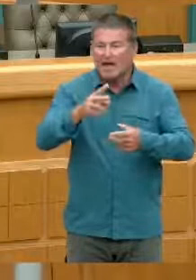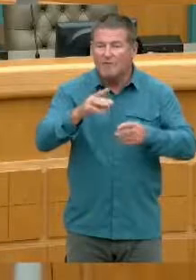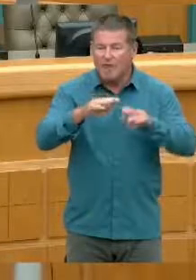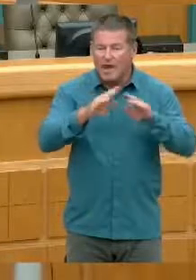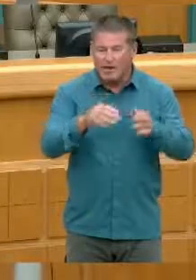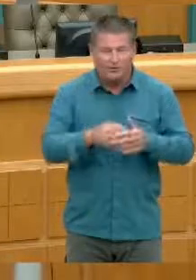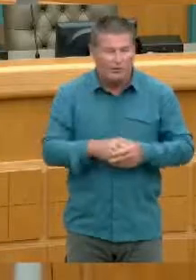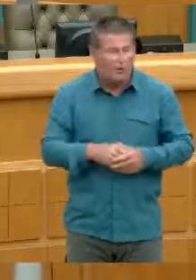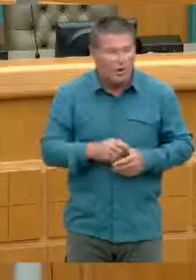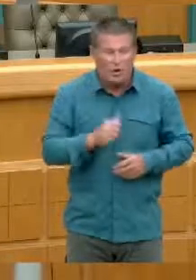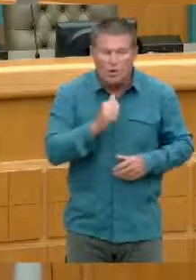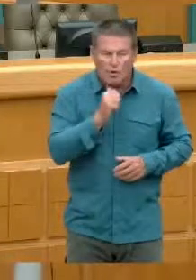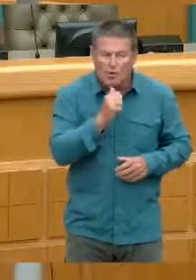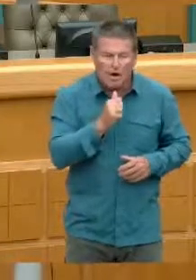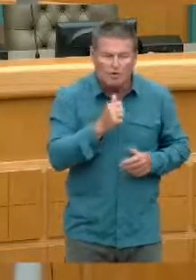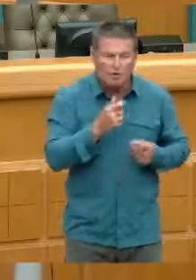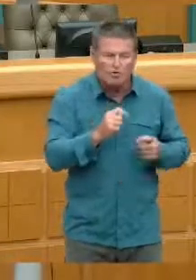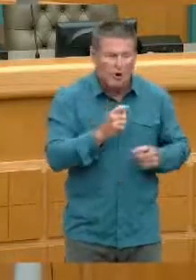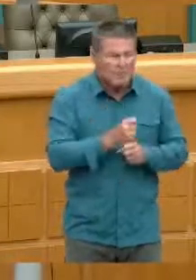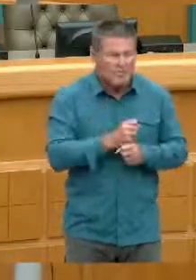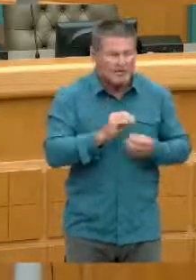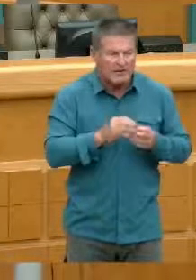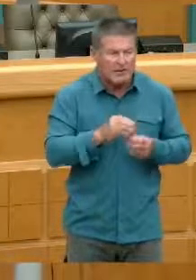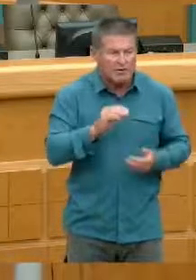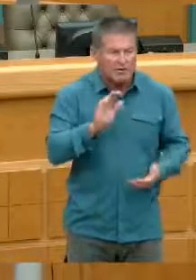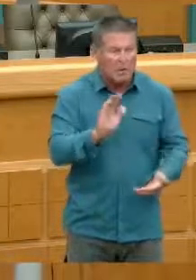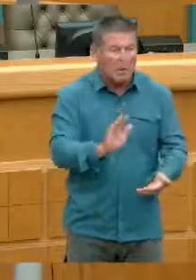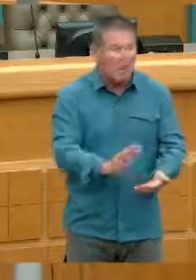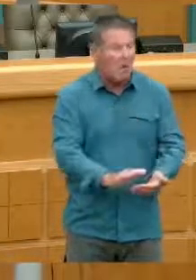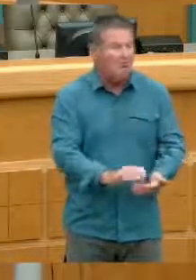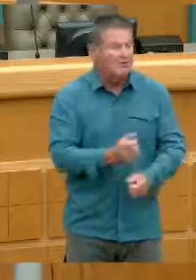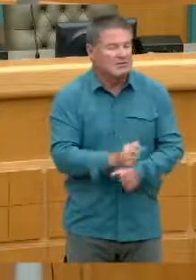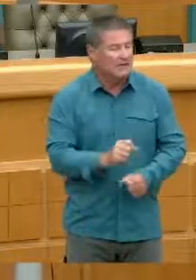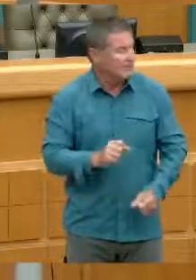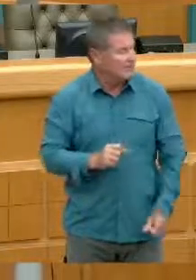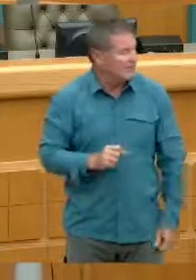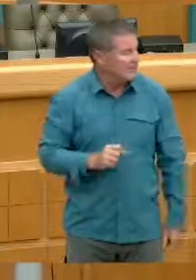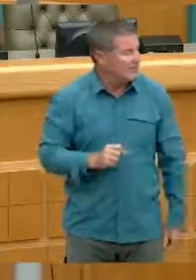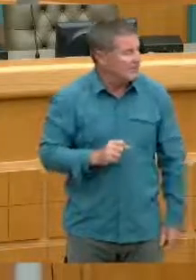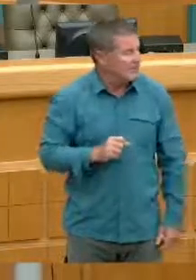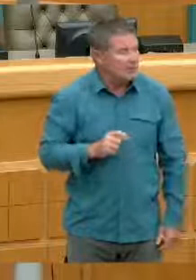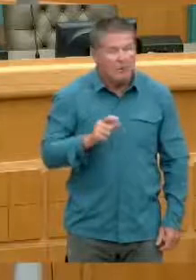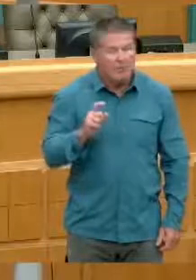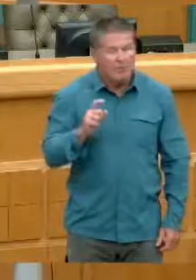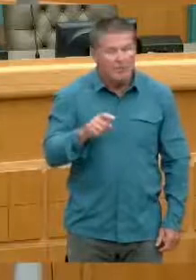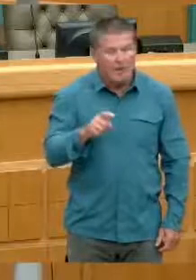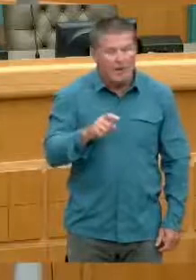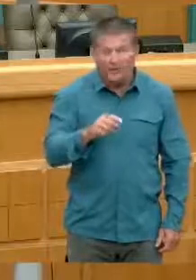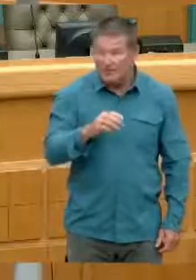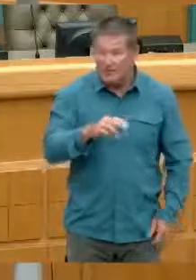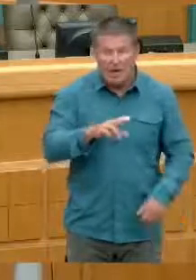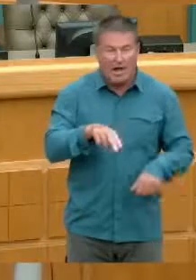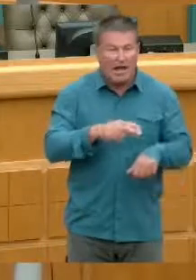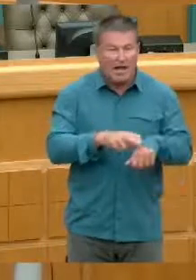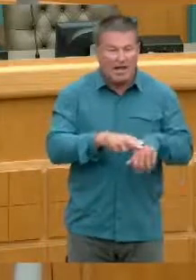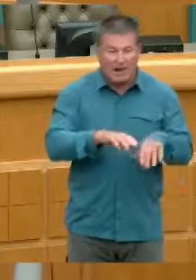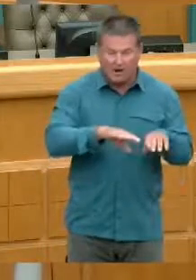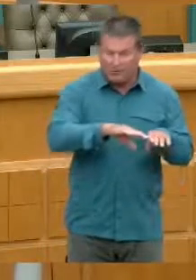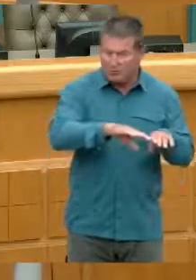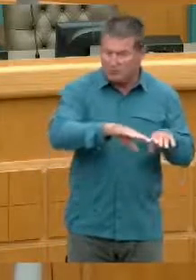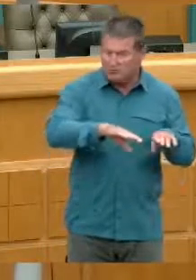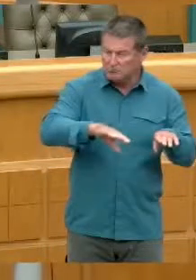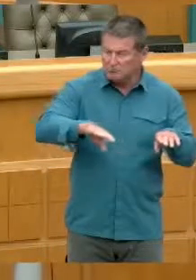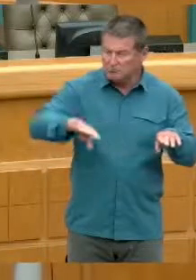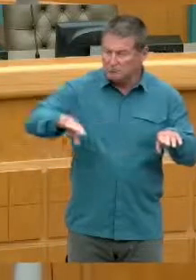the numbers look artificially low, but it's very important to be able to fit the shape of the natural curve of the increase in the number